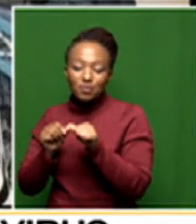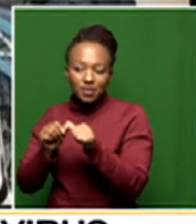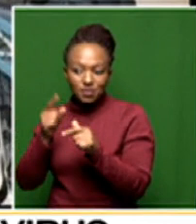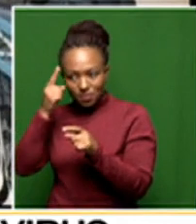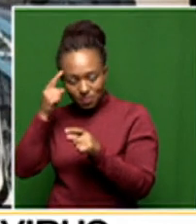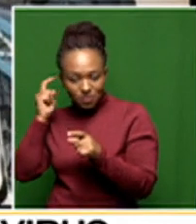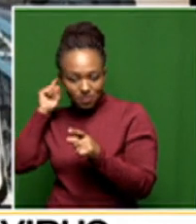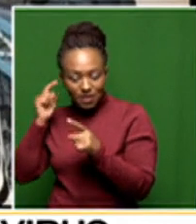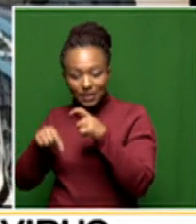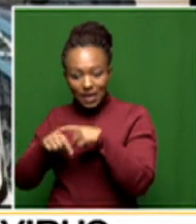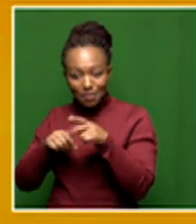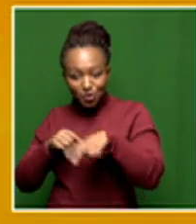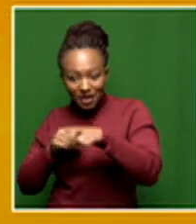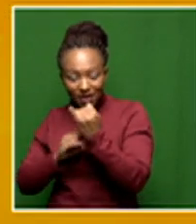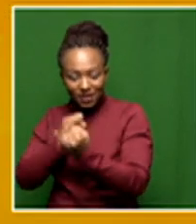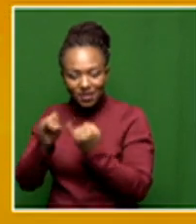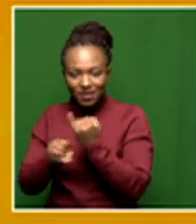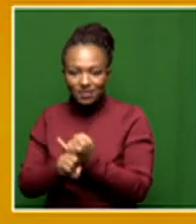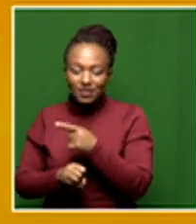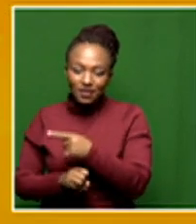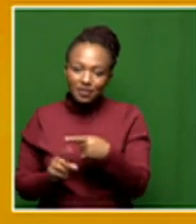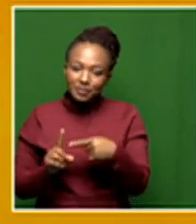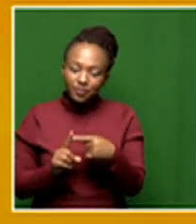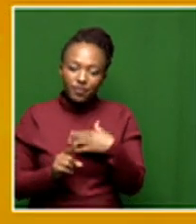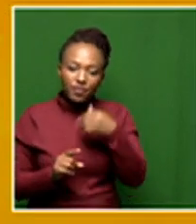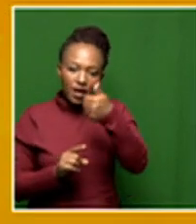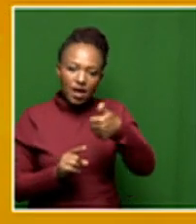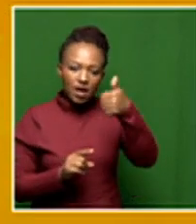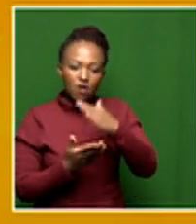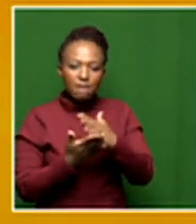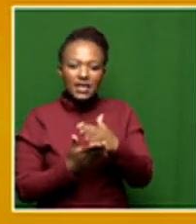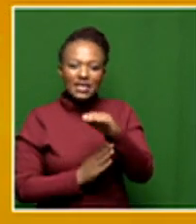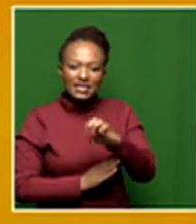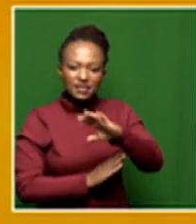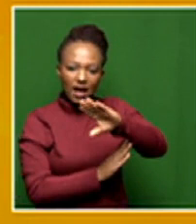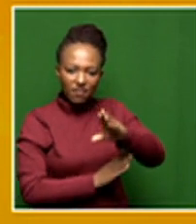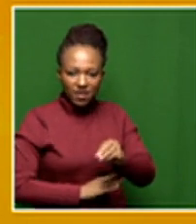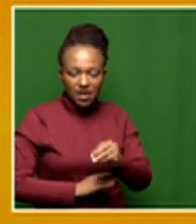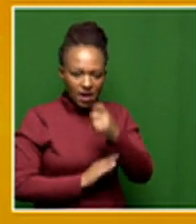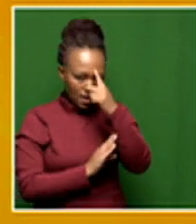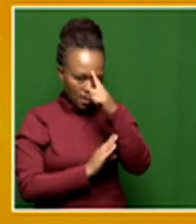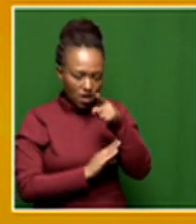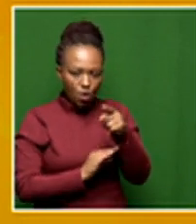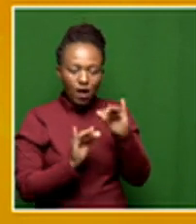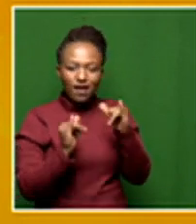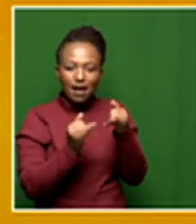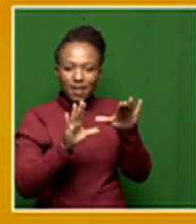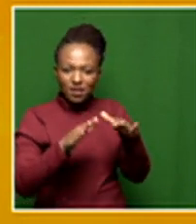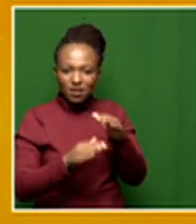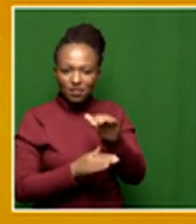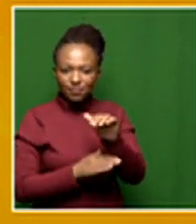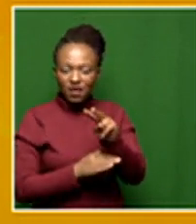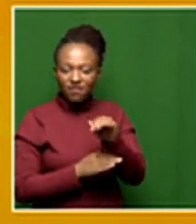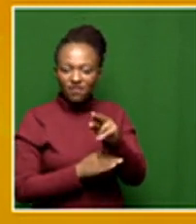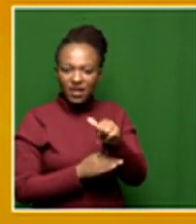in mind when you are traveling internationally. Liezl Gericke, who is the head of Middle East, Africa, India at Virgin Atlantic, talking to